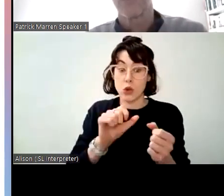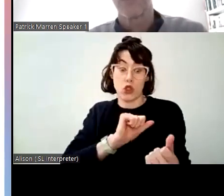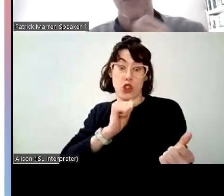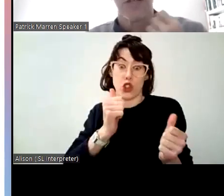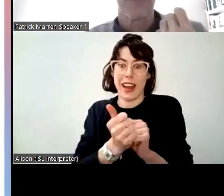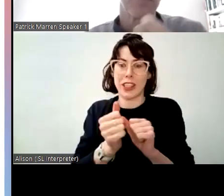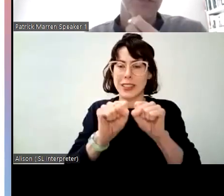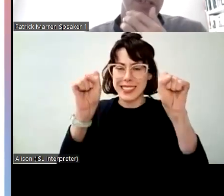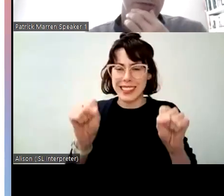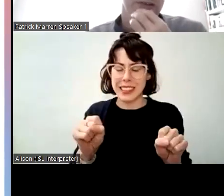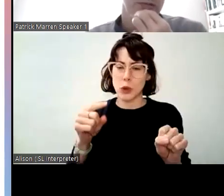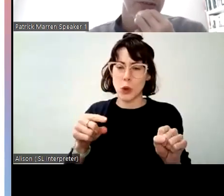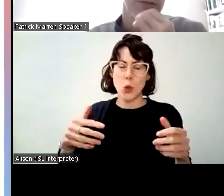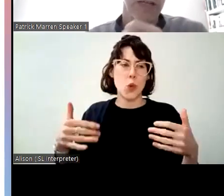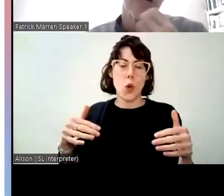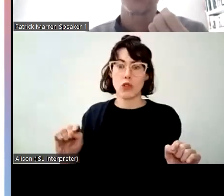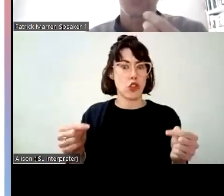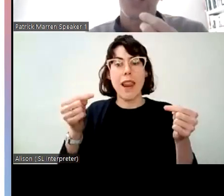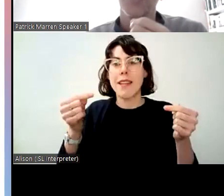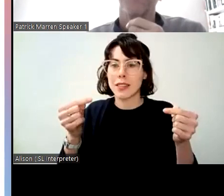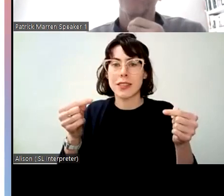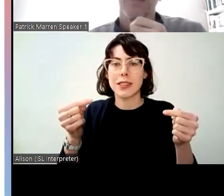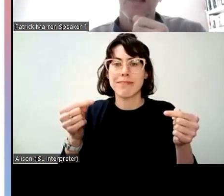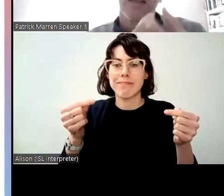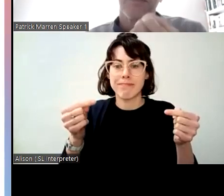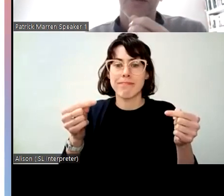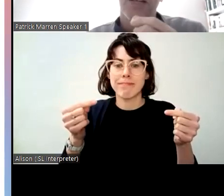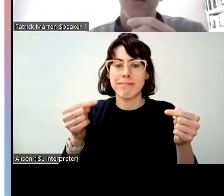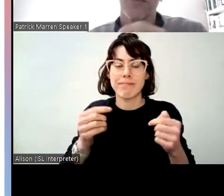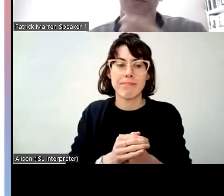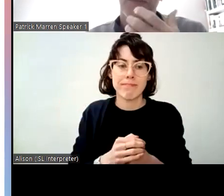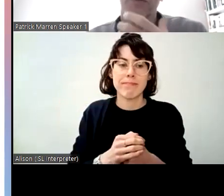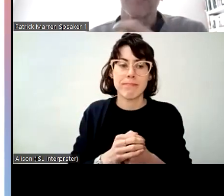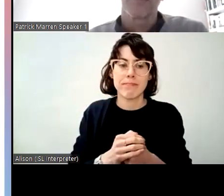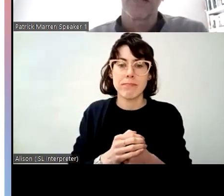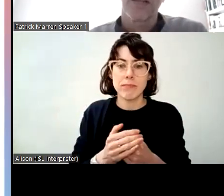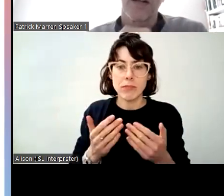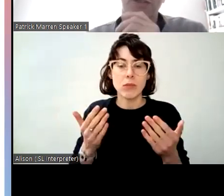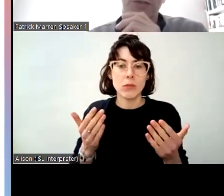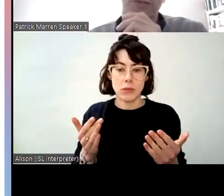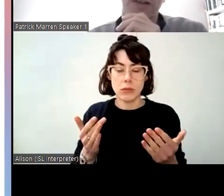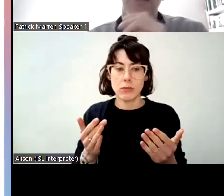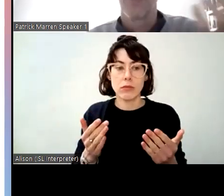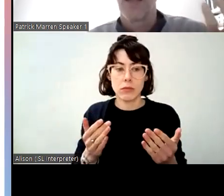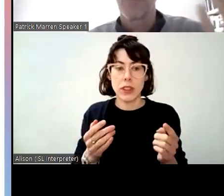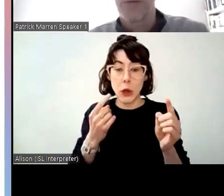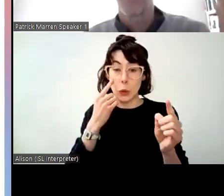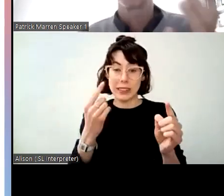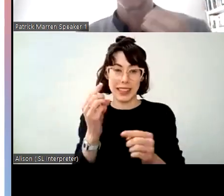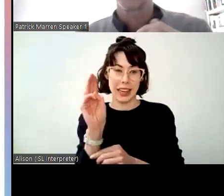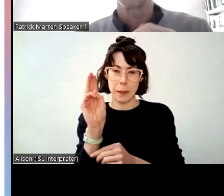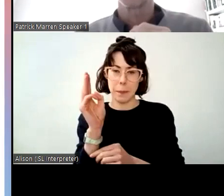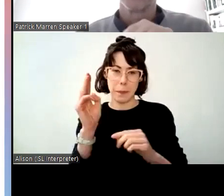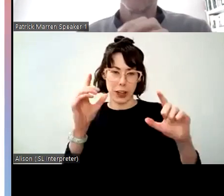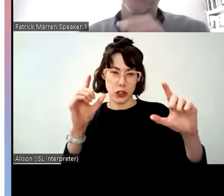uncertainty around it. There's a lot of unpredictability around it and a lot of change in the very nature. So, that cartoon there, everybody